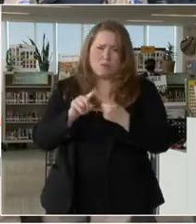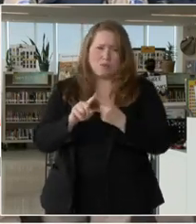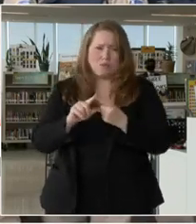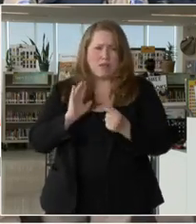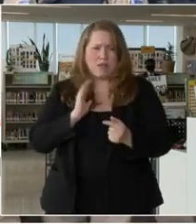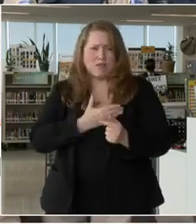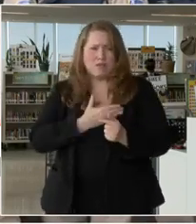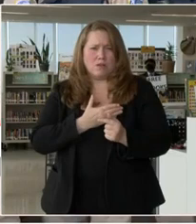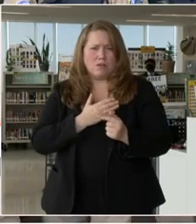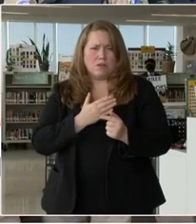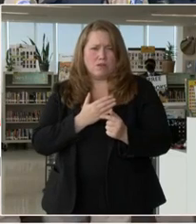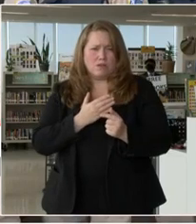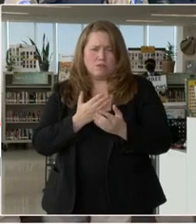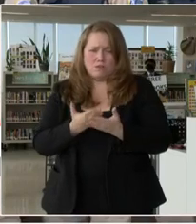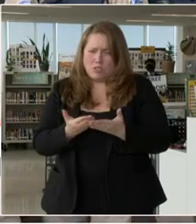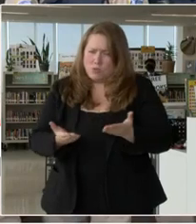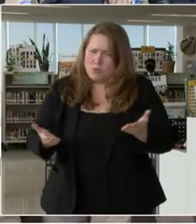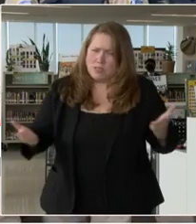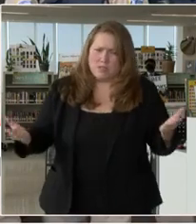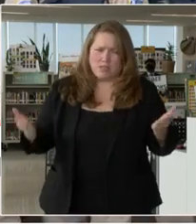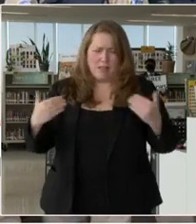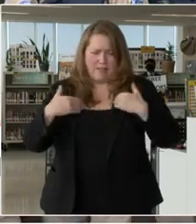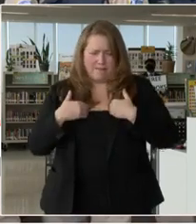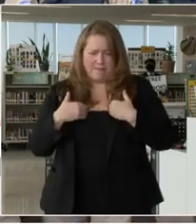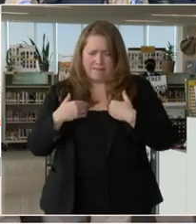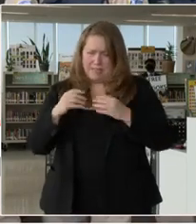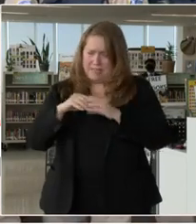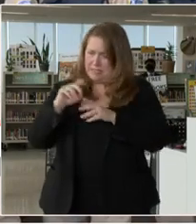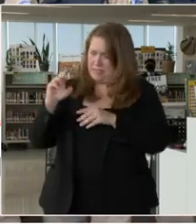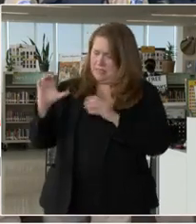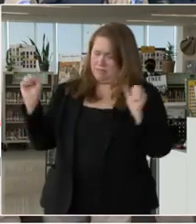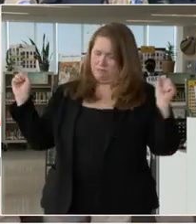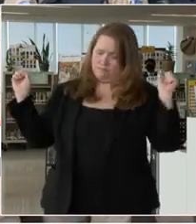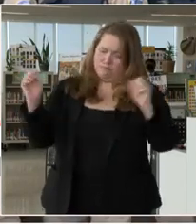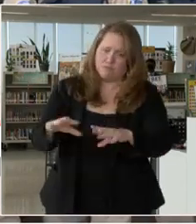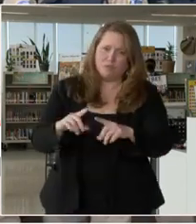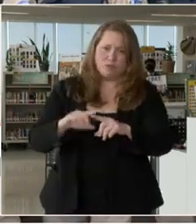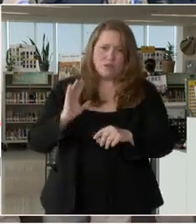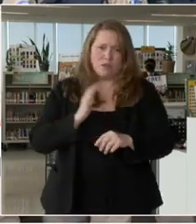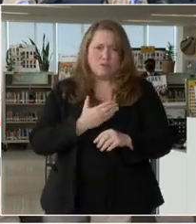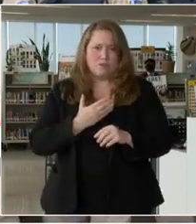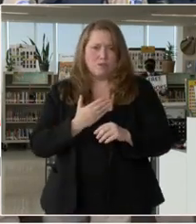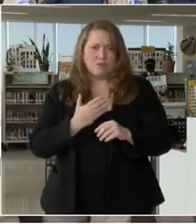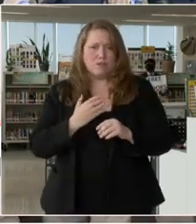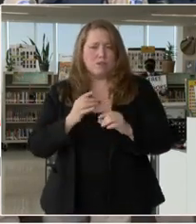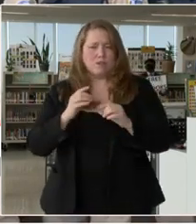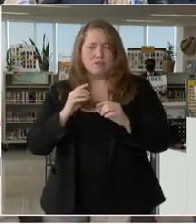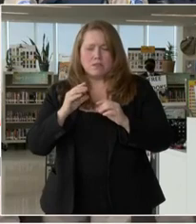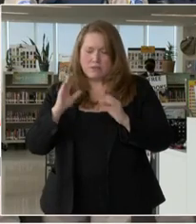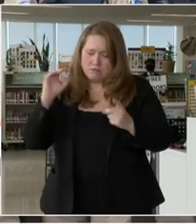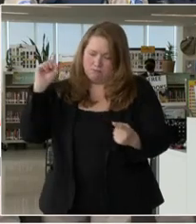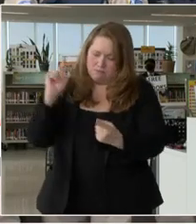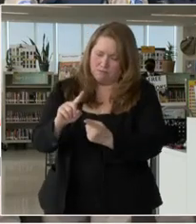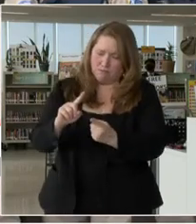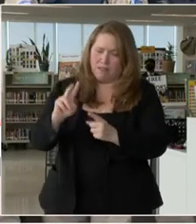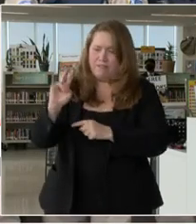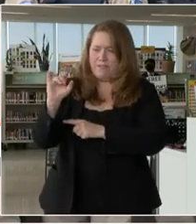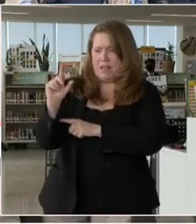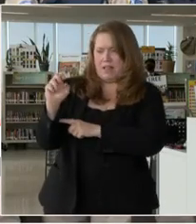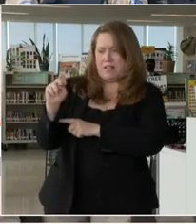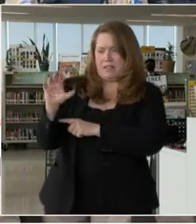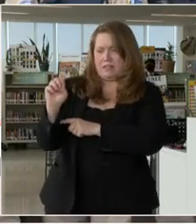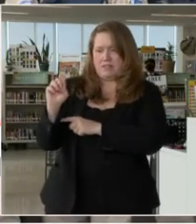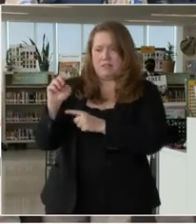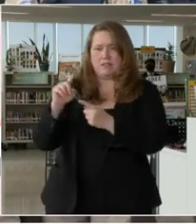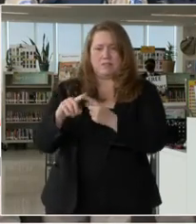single resource that we have at this spike in violence until all of us, the community, the